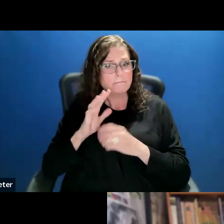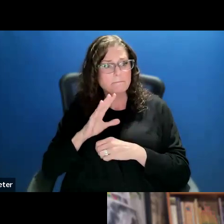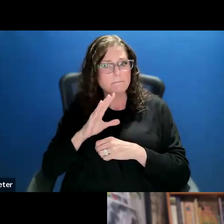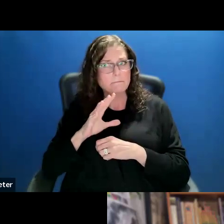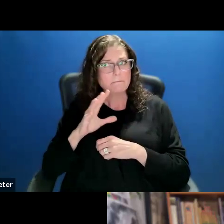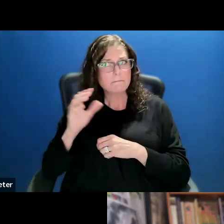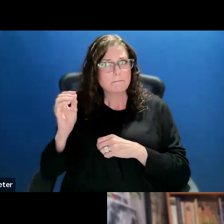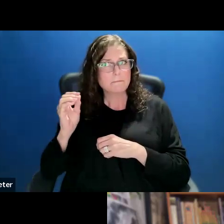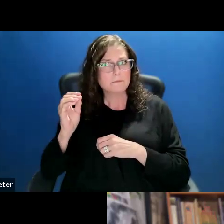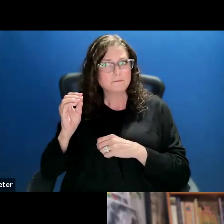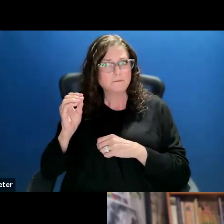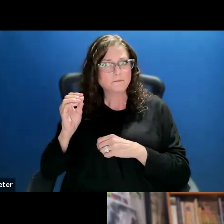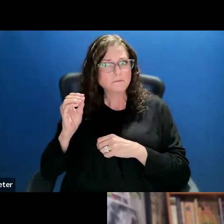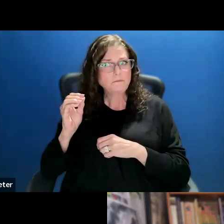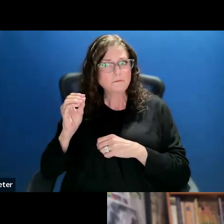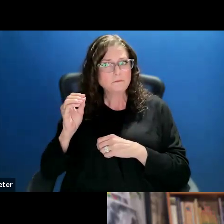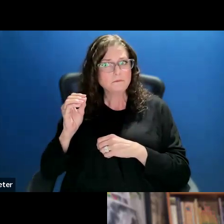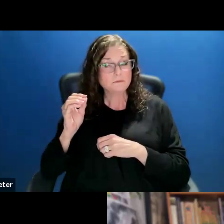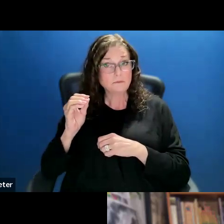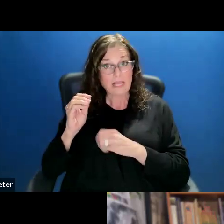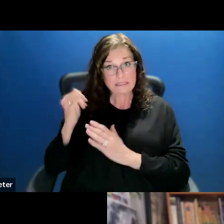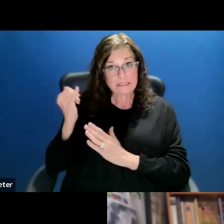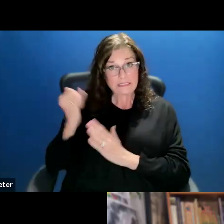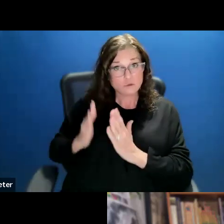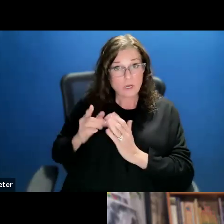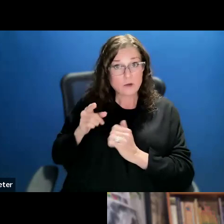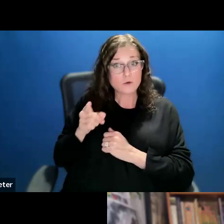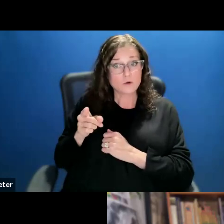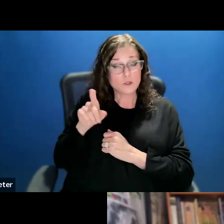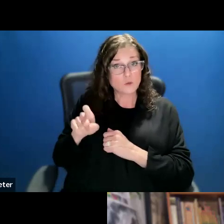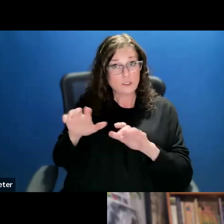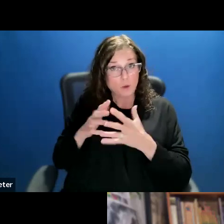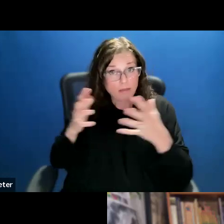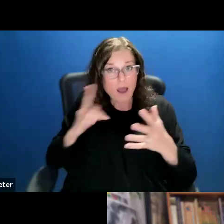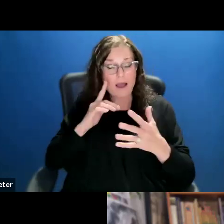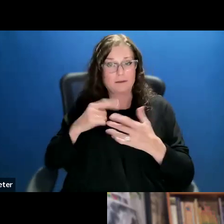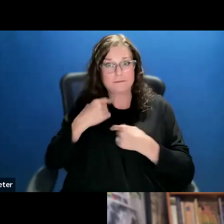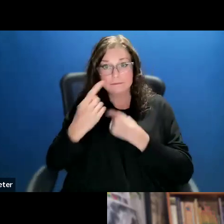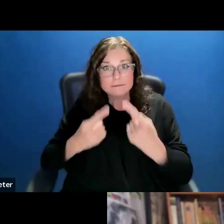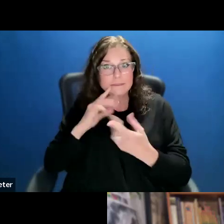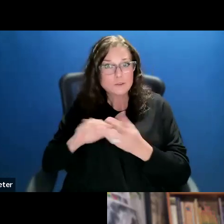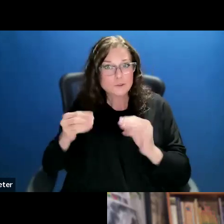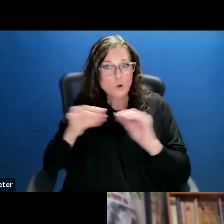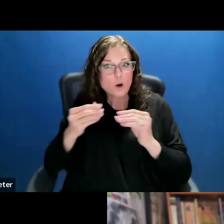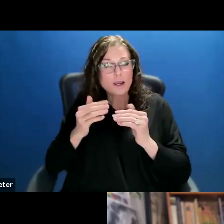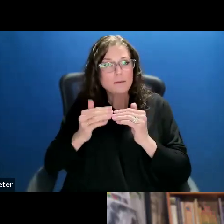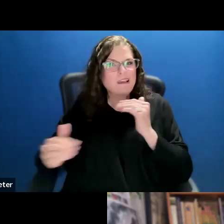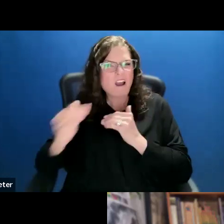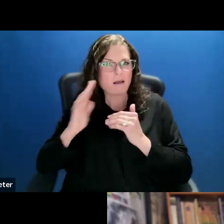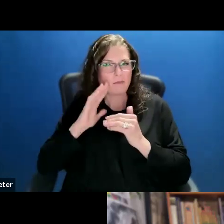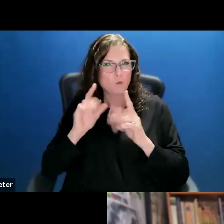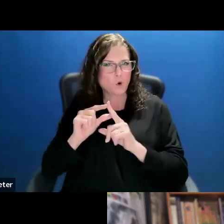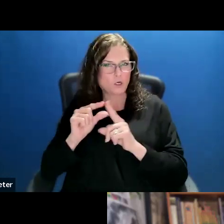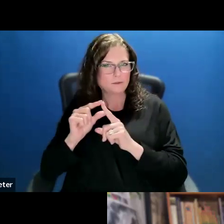And as the illustrator, you had to do a lot of storytelling, kind of beyond the